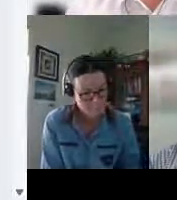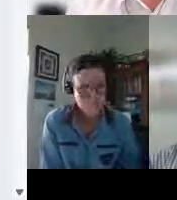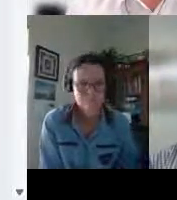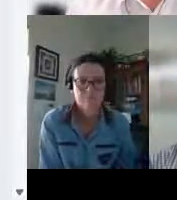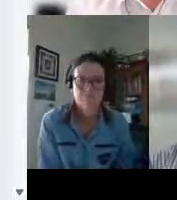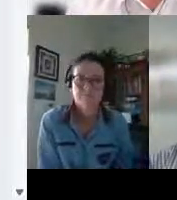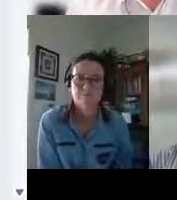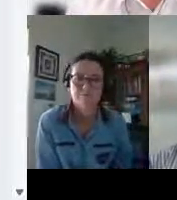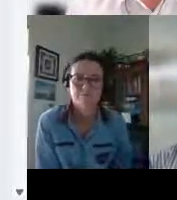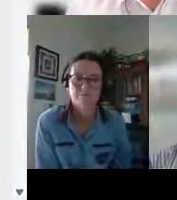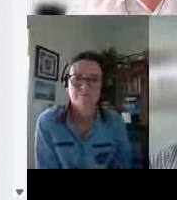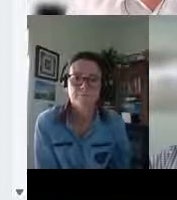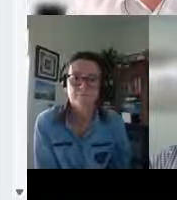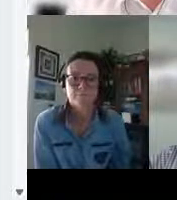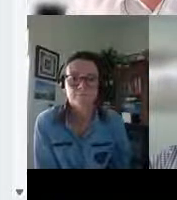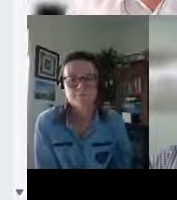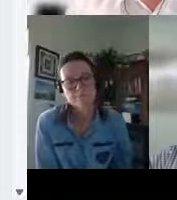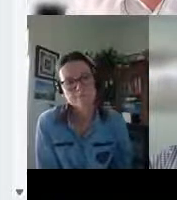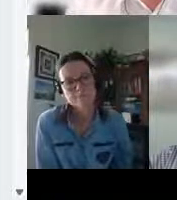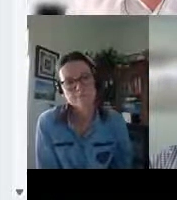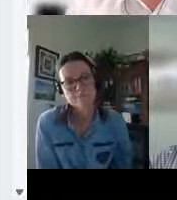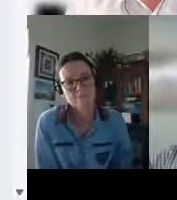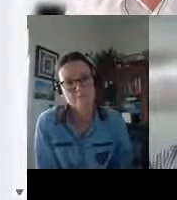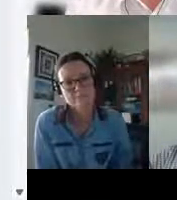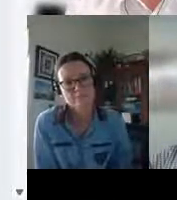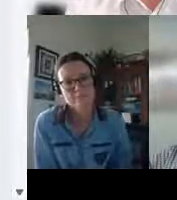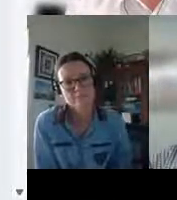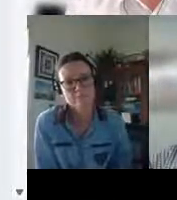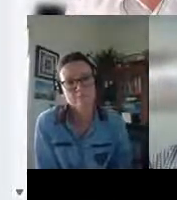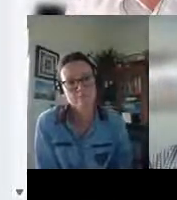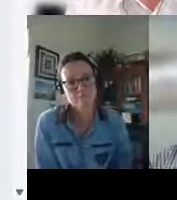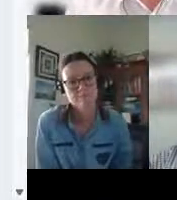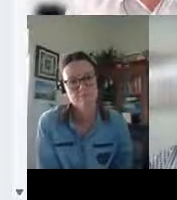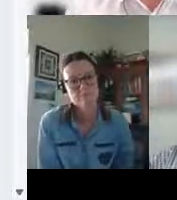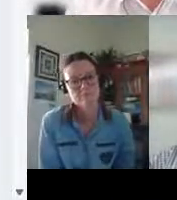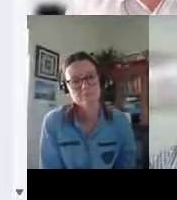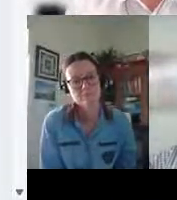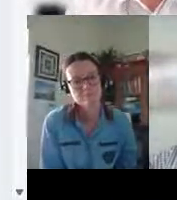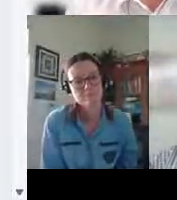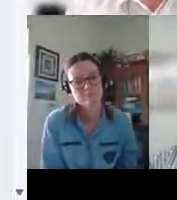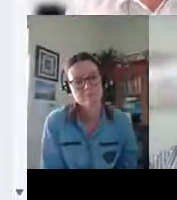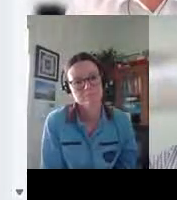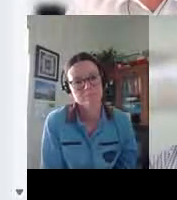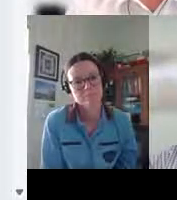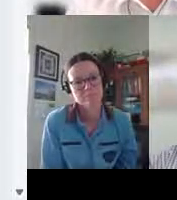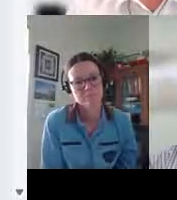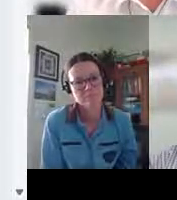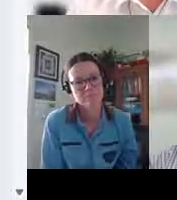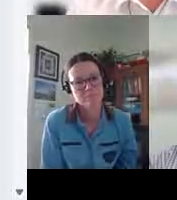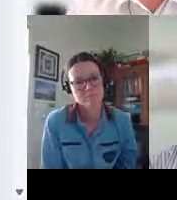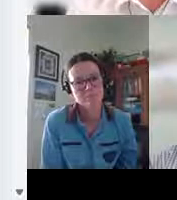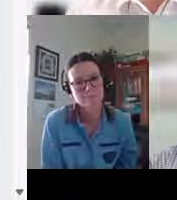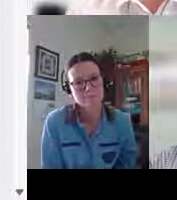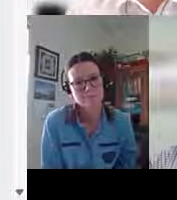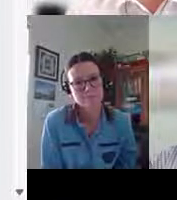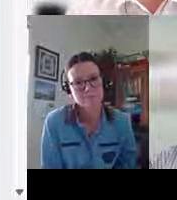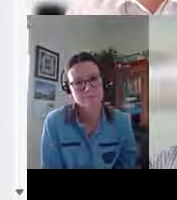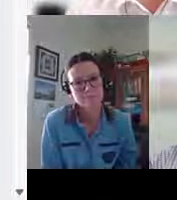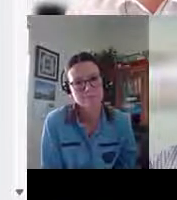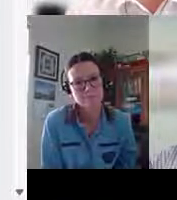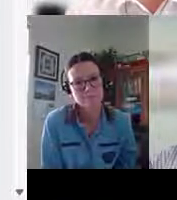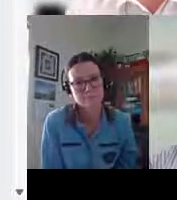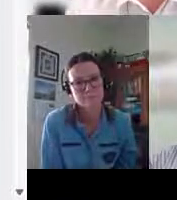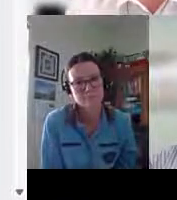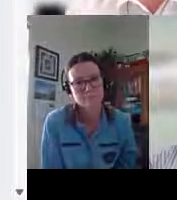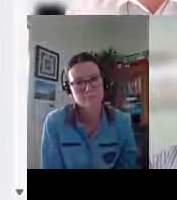some criteria on gender equality and modern slavery. And the last one, knowledge sharing. That's, you know, we said ARENA,